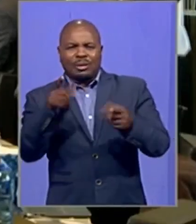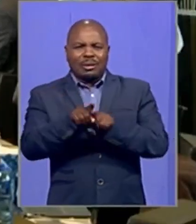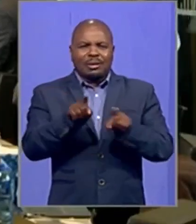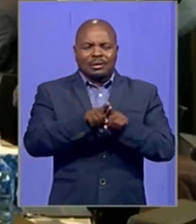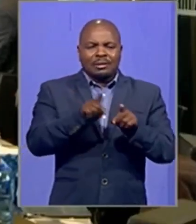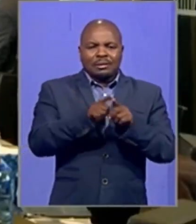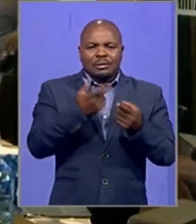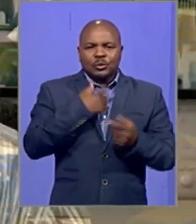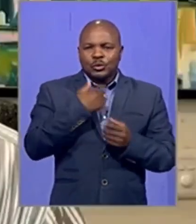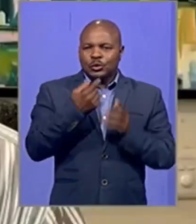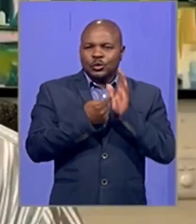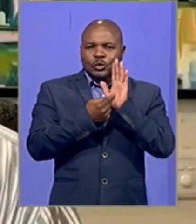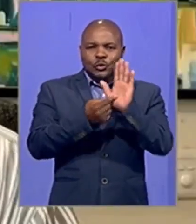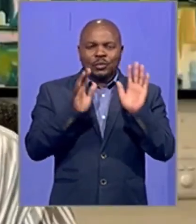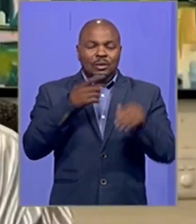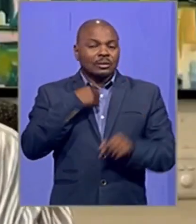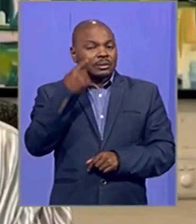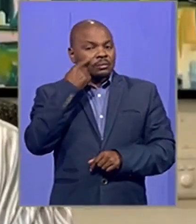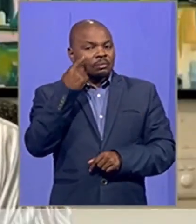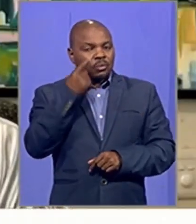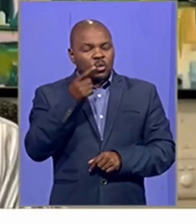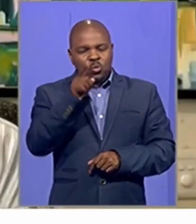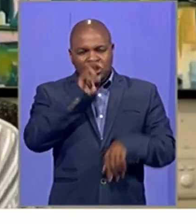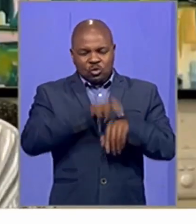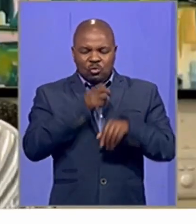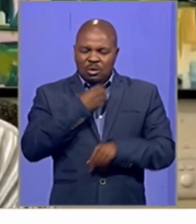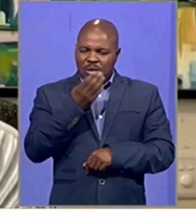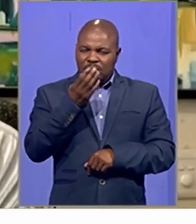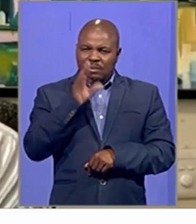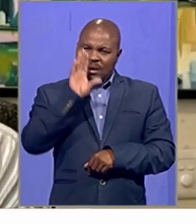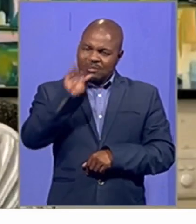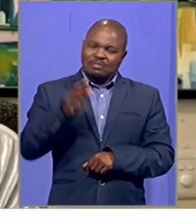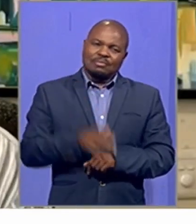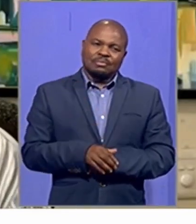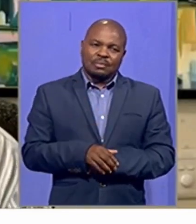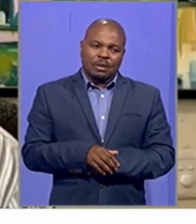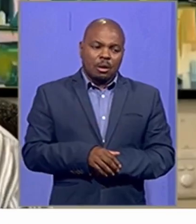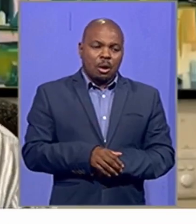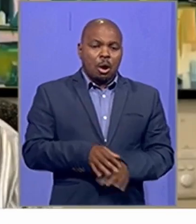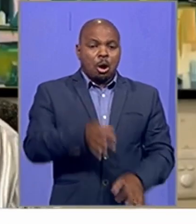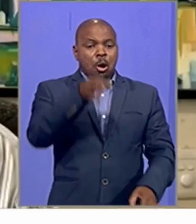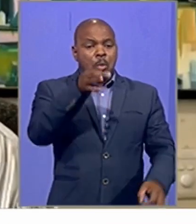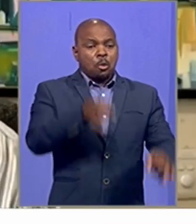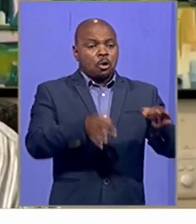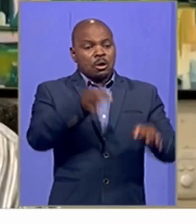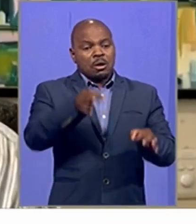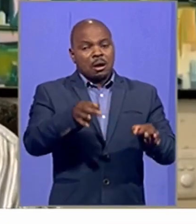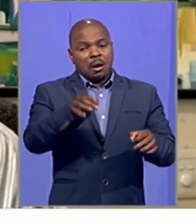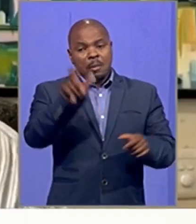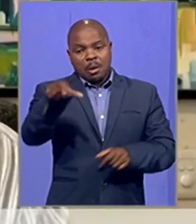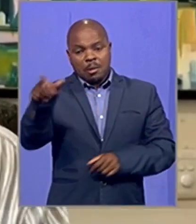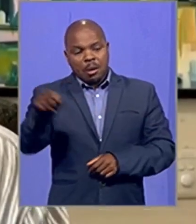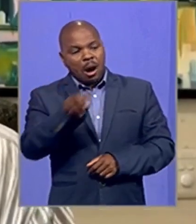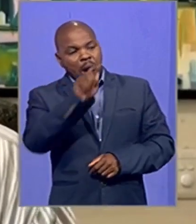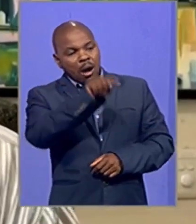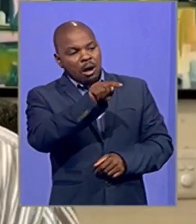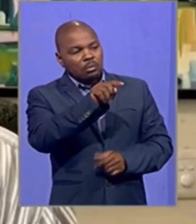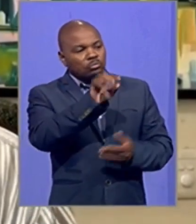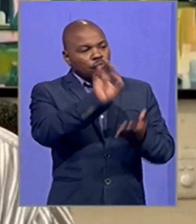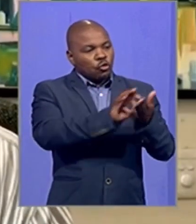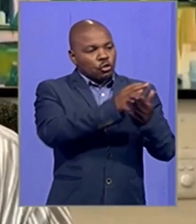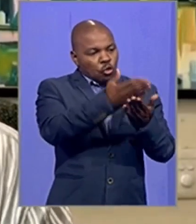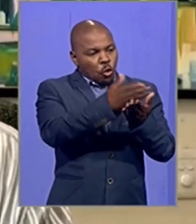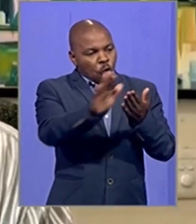we saw playing out. You have to ask whether the politicians who are removing other politicians in votes of no